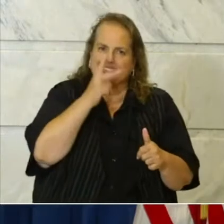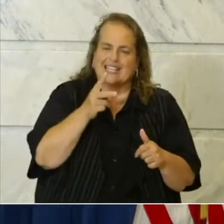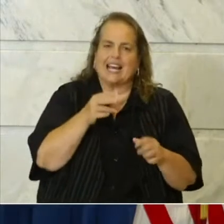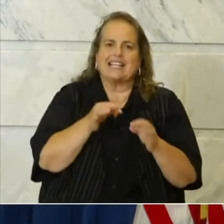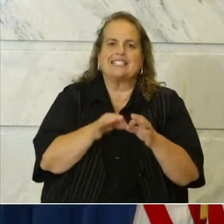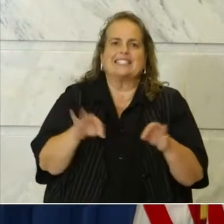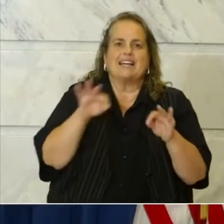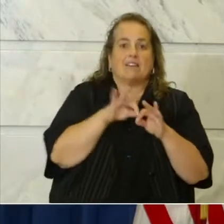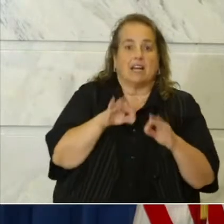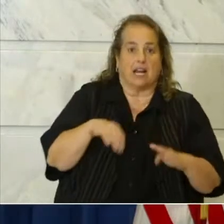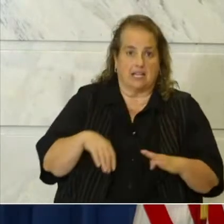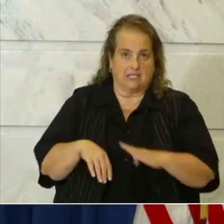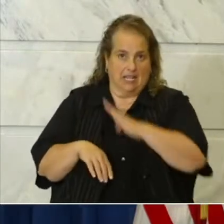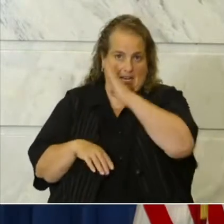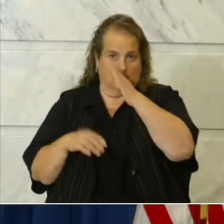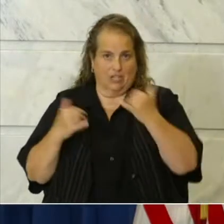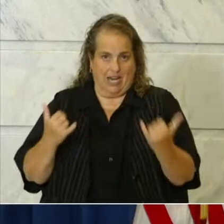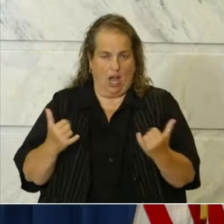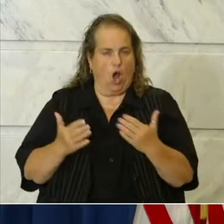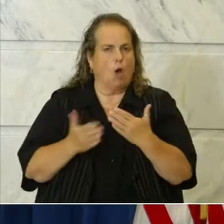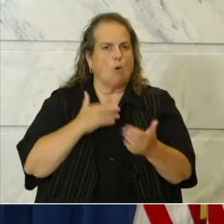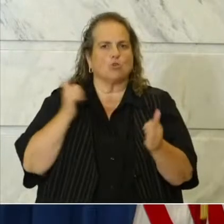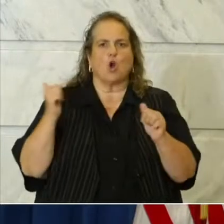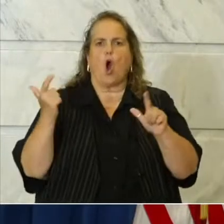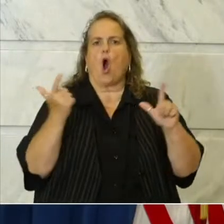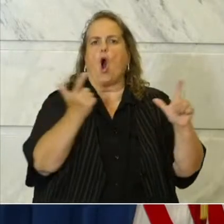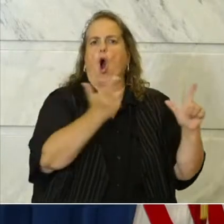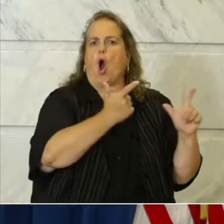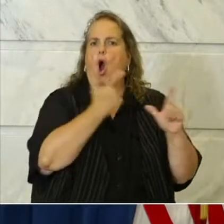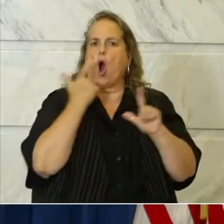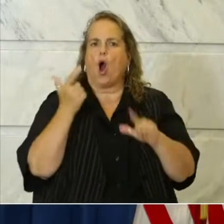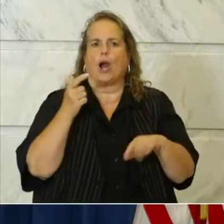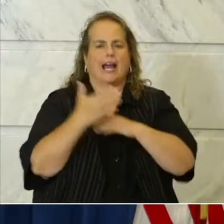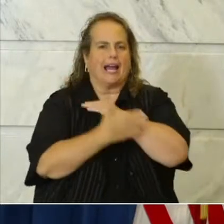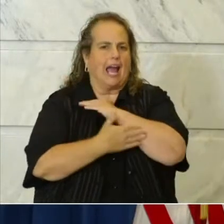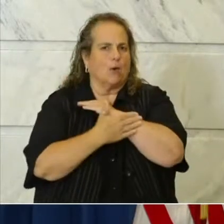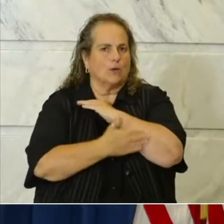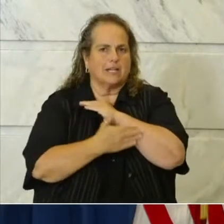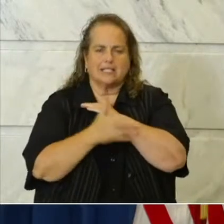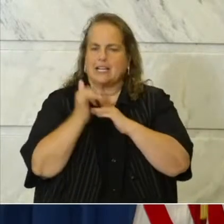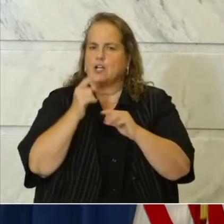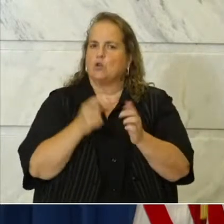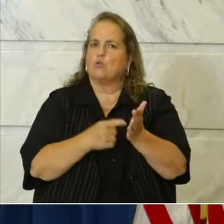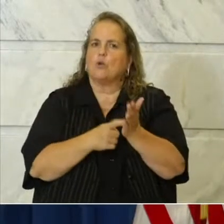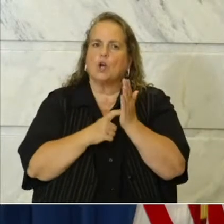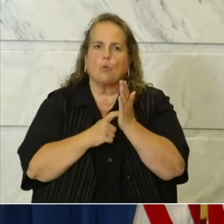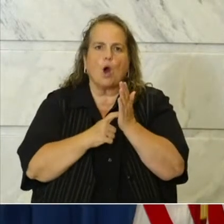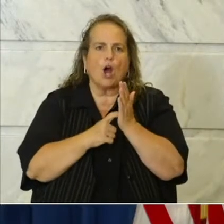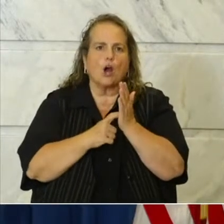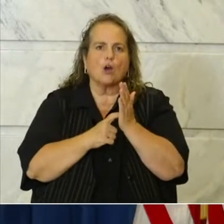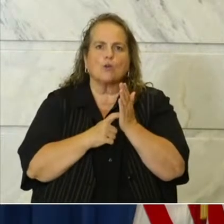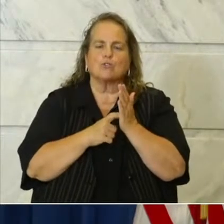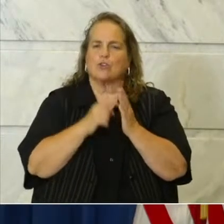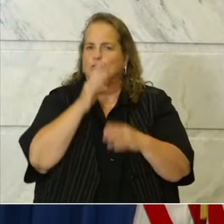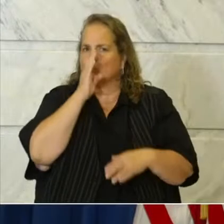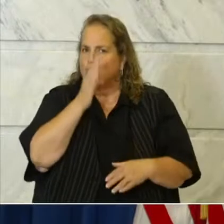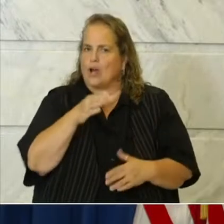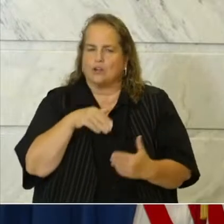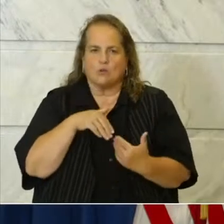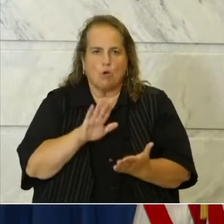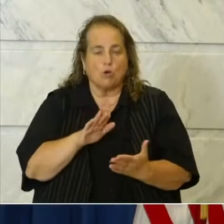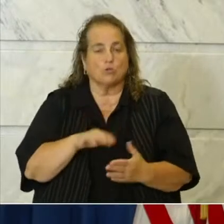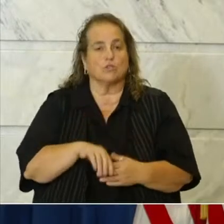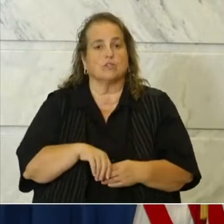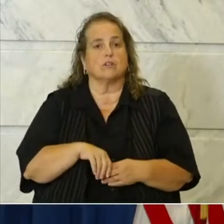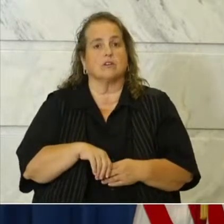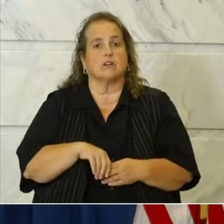significant escalation. We're seeing it in almost every region of the Commonwealth. It requires a direct approach. The